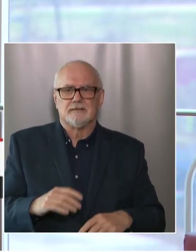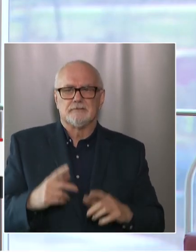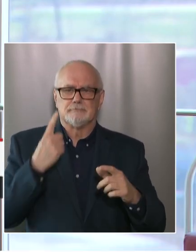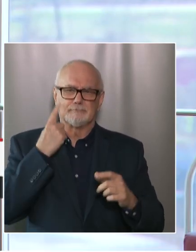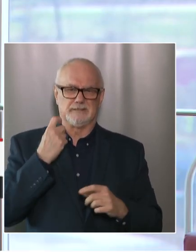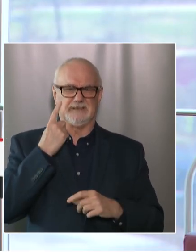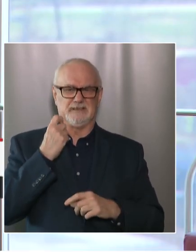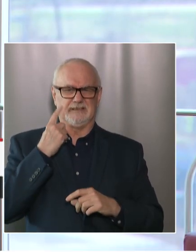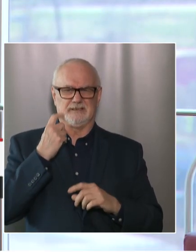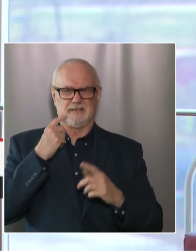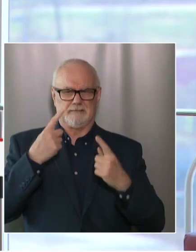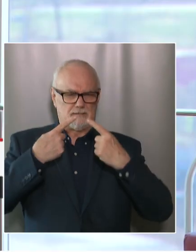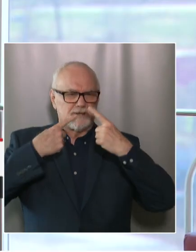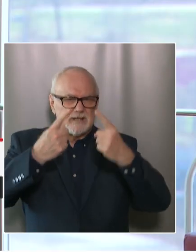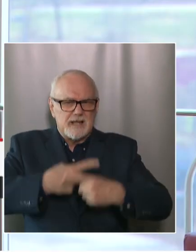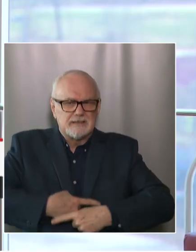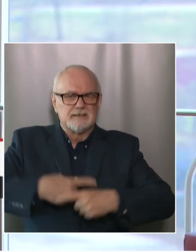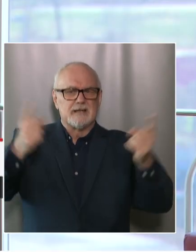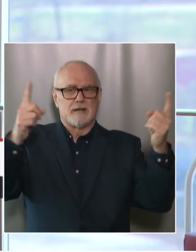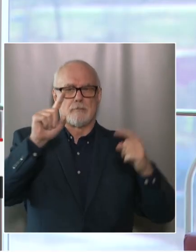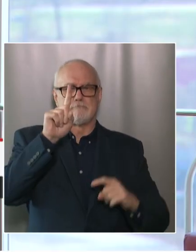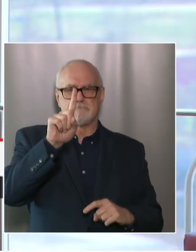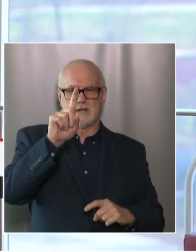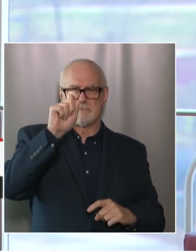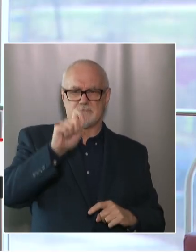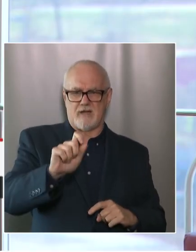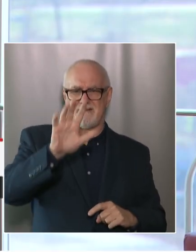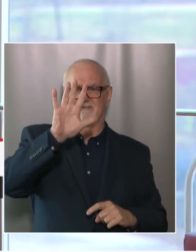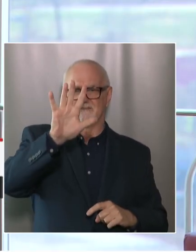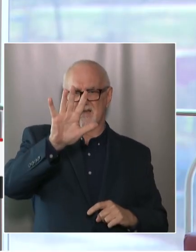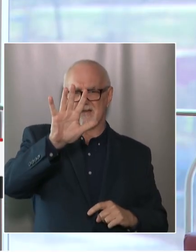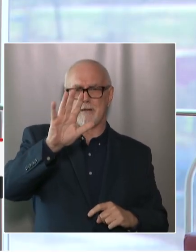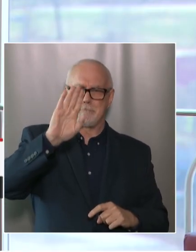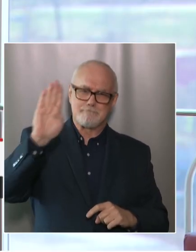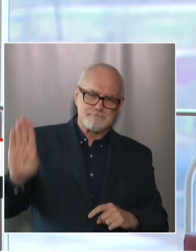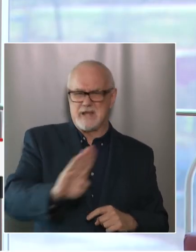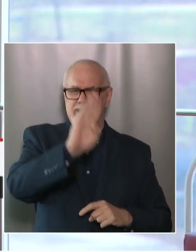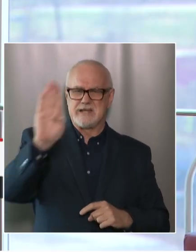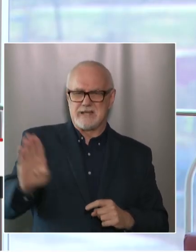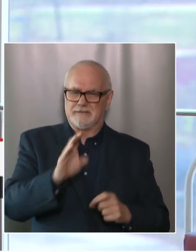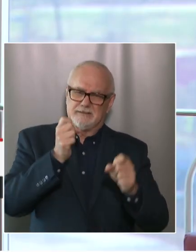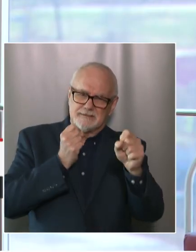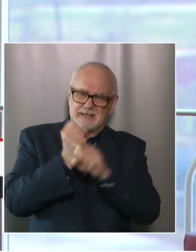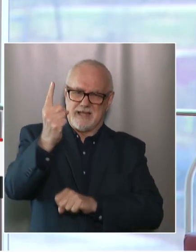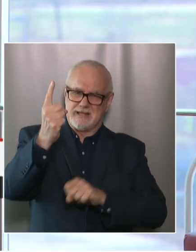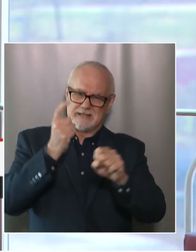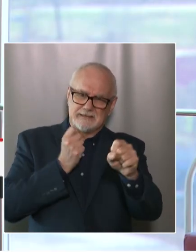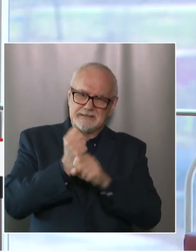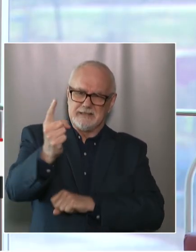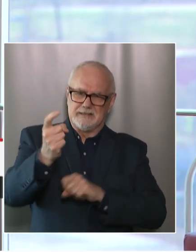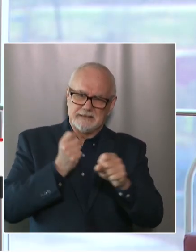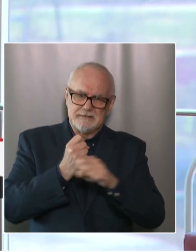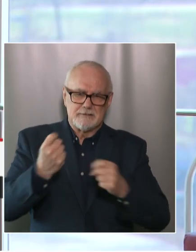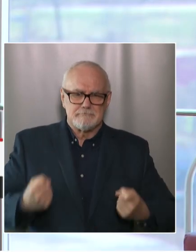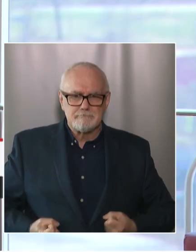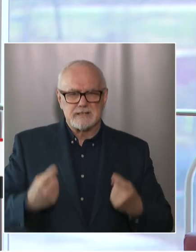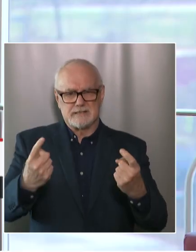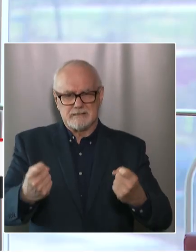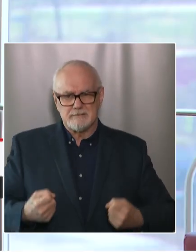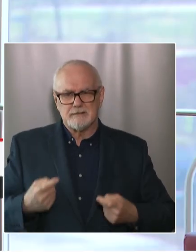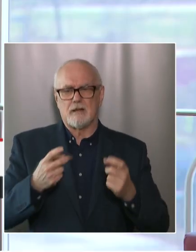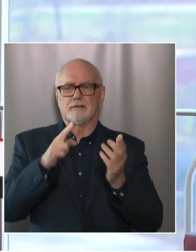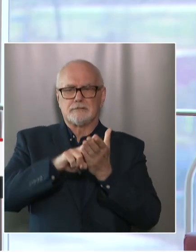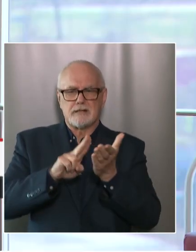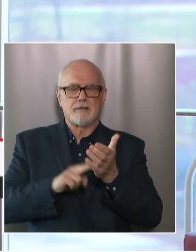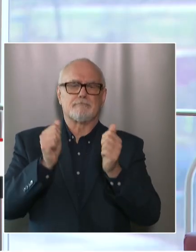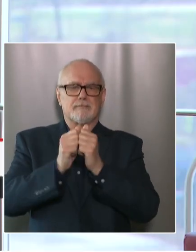Book committed more than $1.5 billion in annual spending this year to be contracted with CBEs.